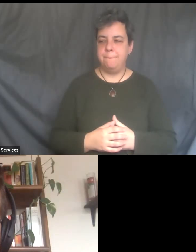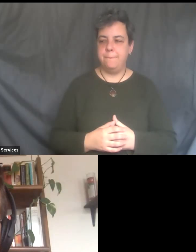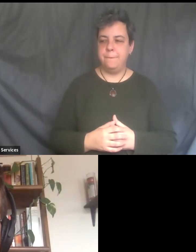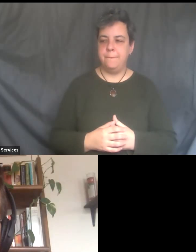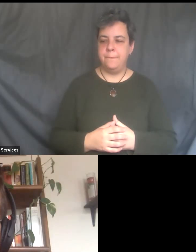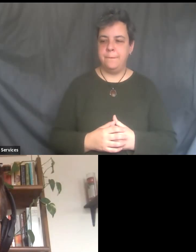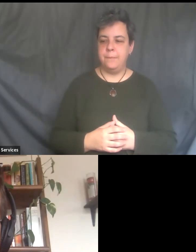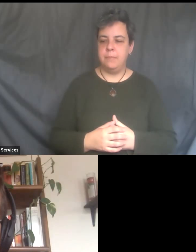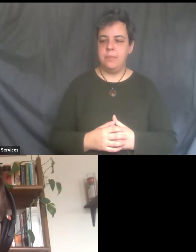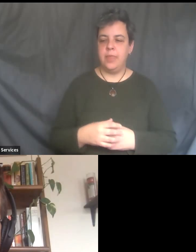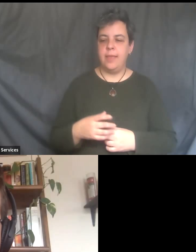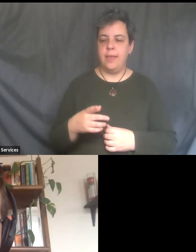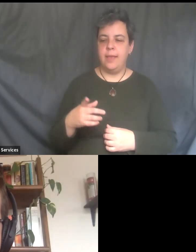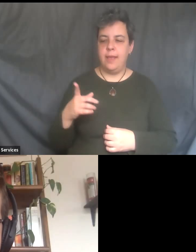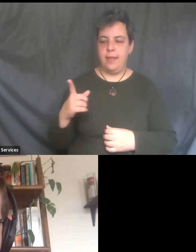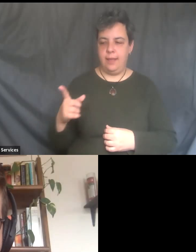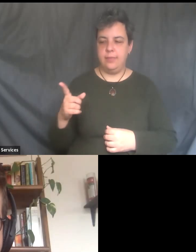put me in this